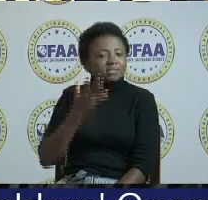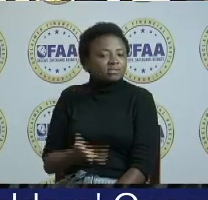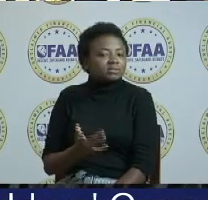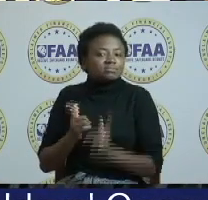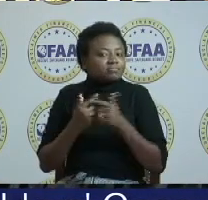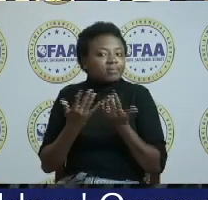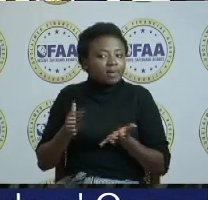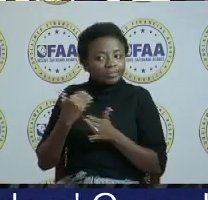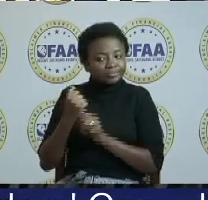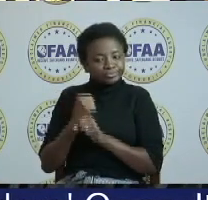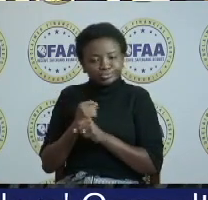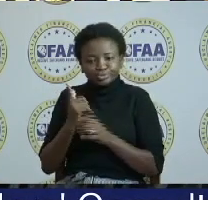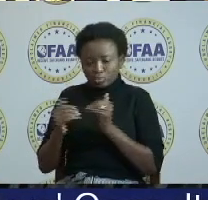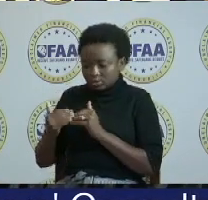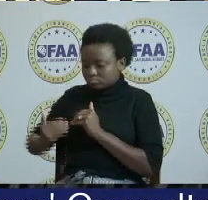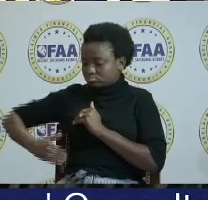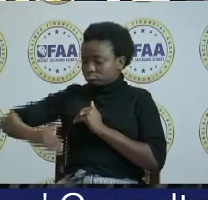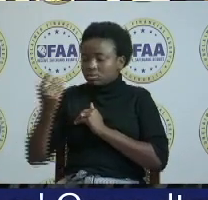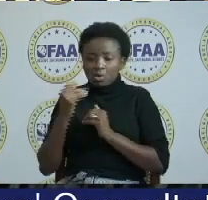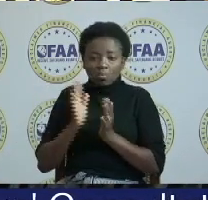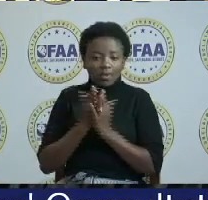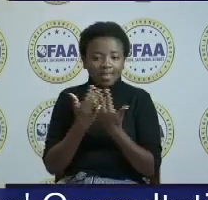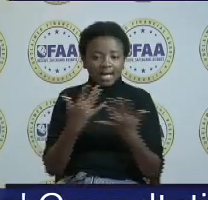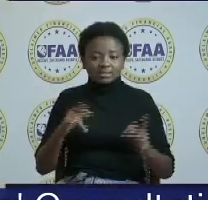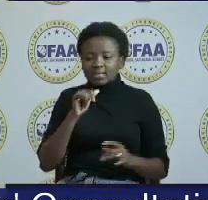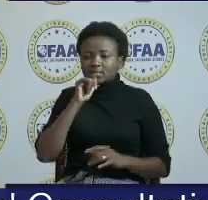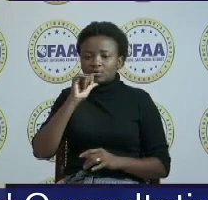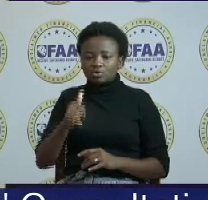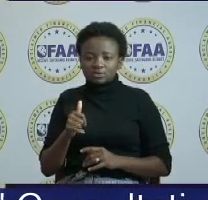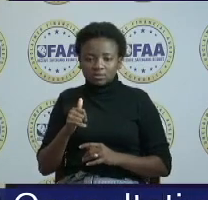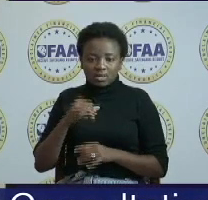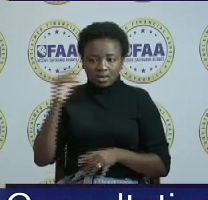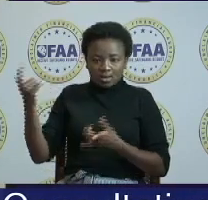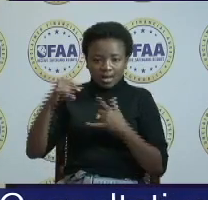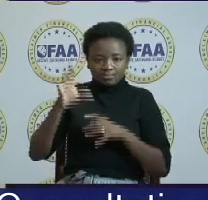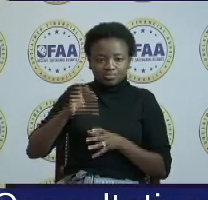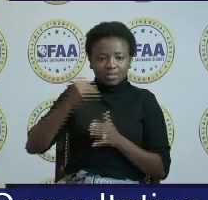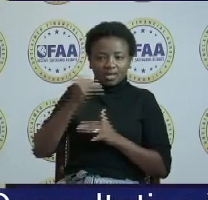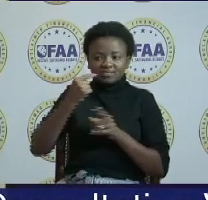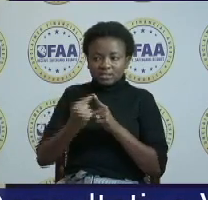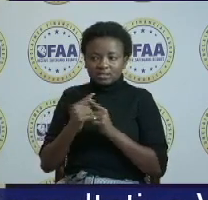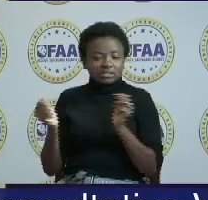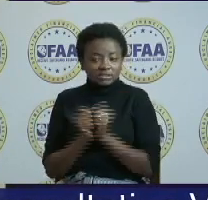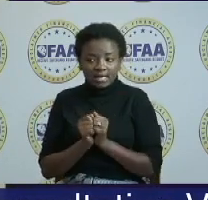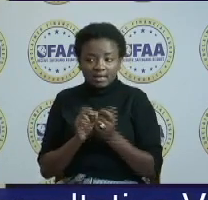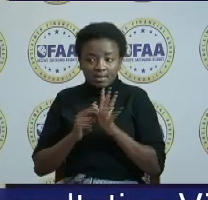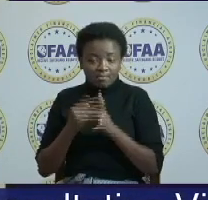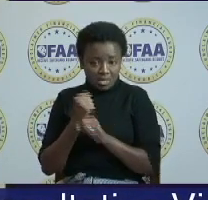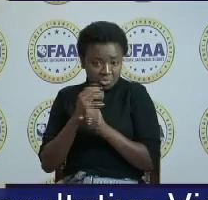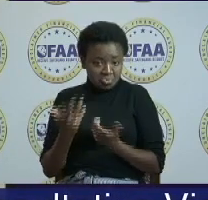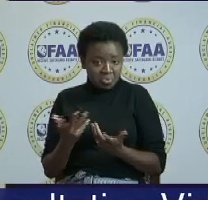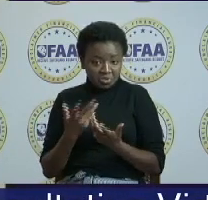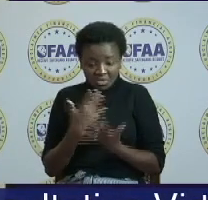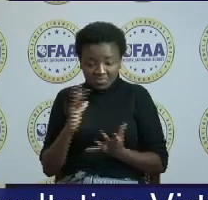do with unclaimed assets that are not claimed within, say, 10 years. Do they take away the